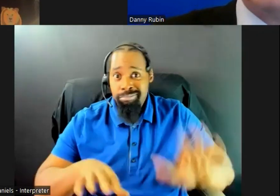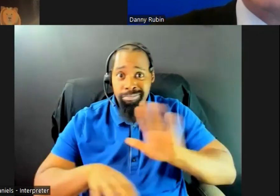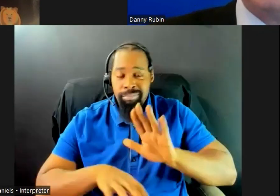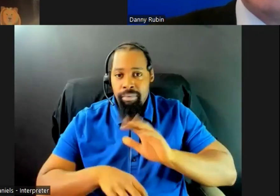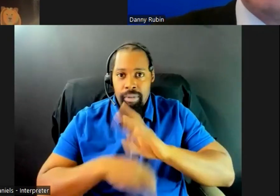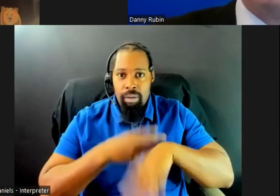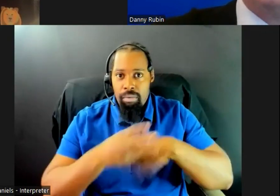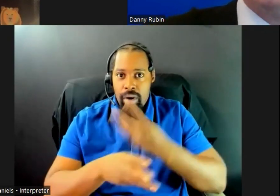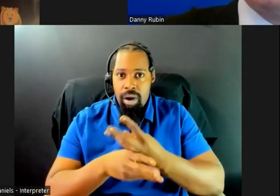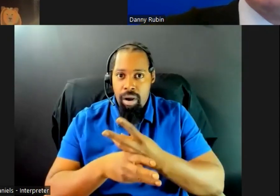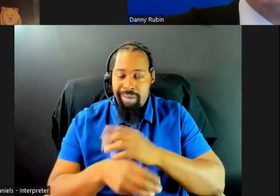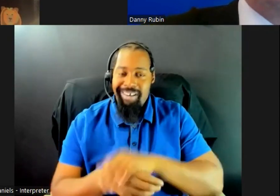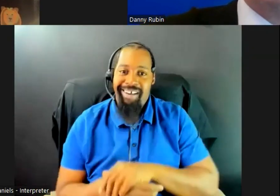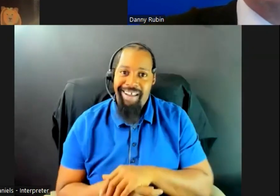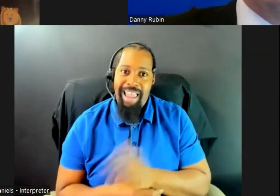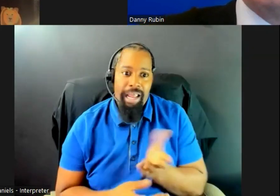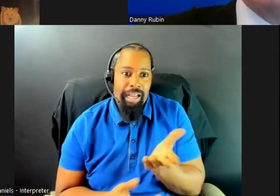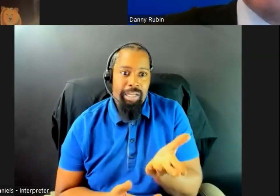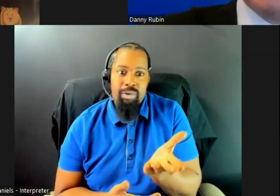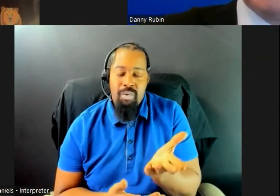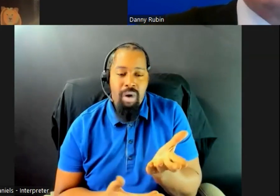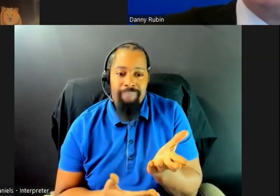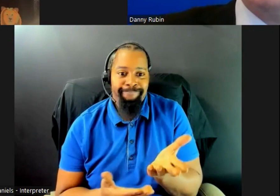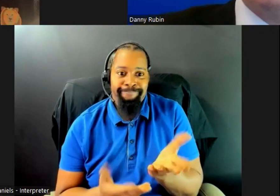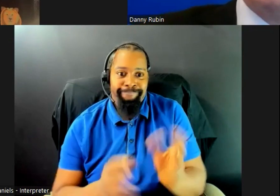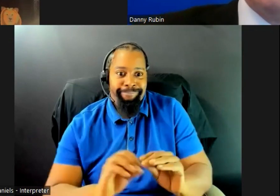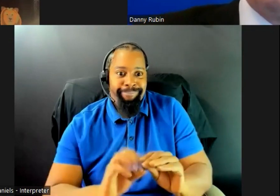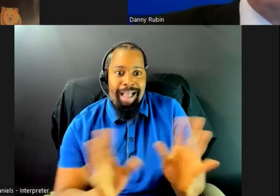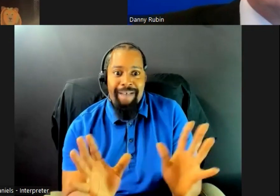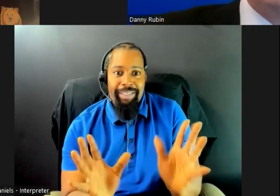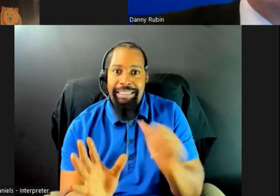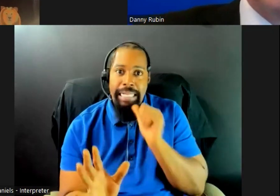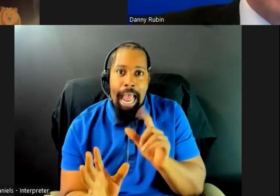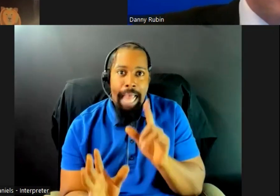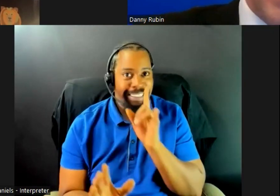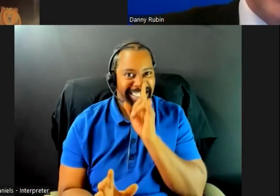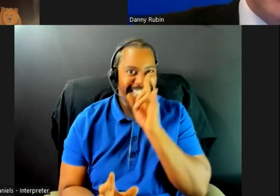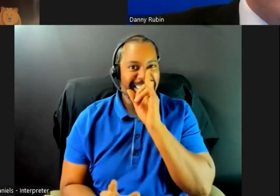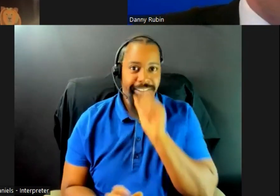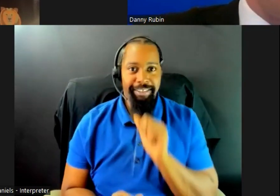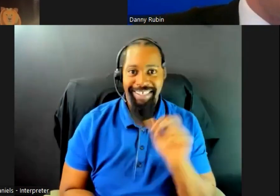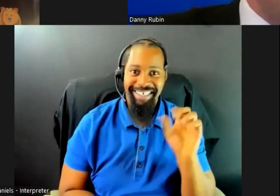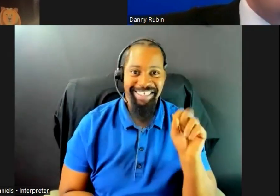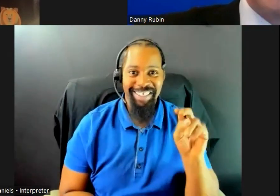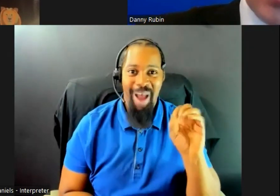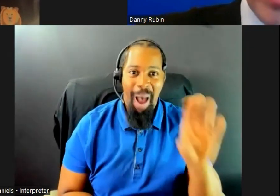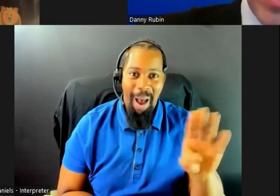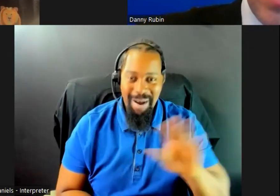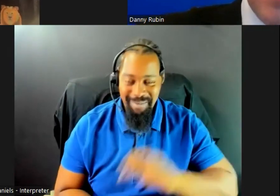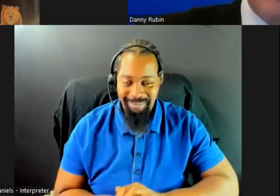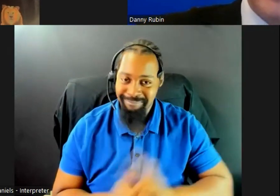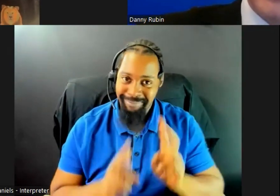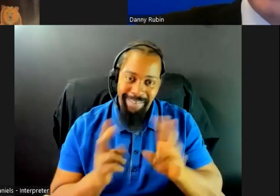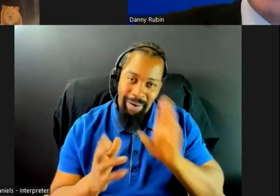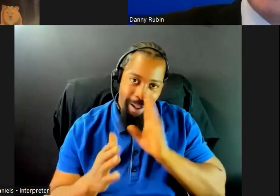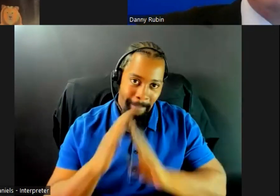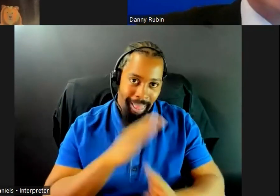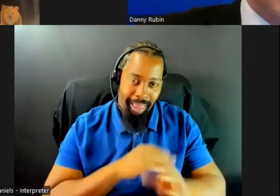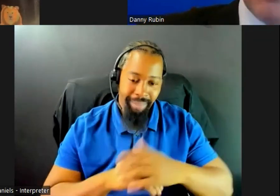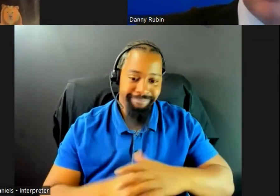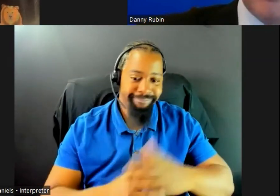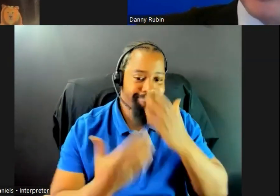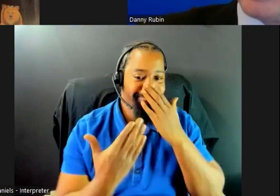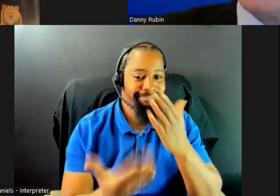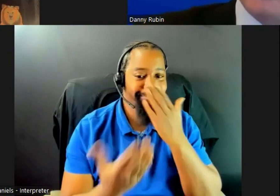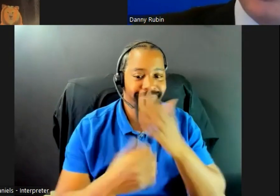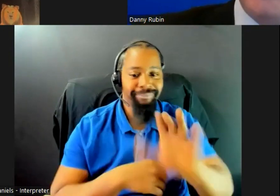of don't be a snob, and you certainly are not. So we want to thank you for your time and